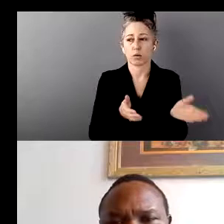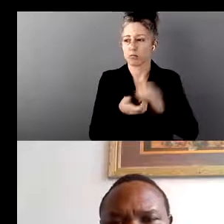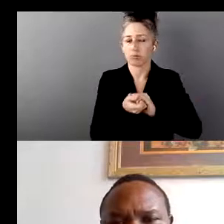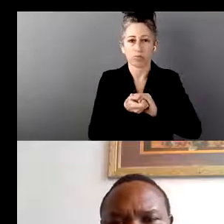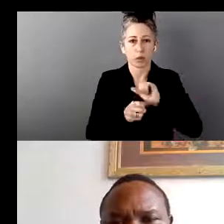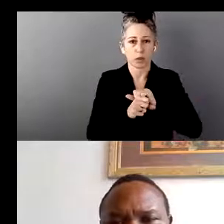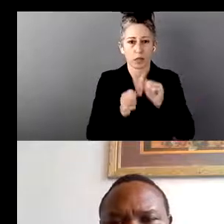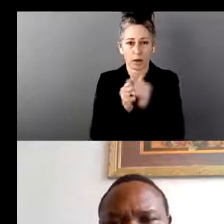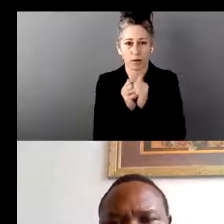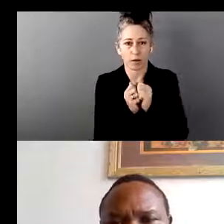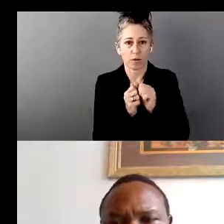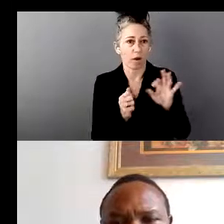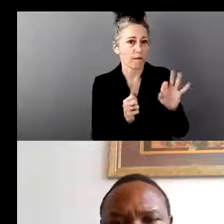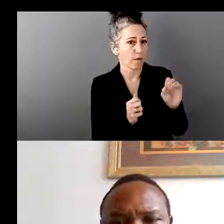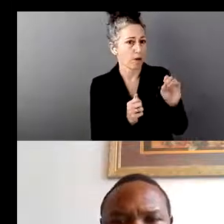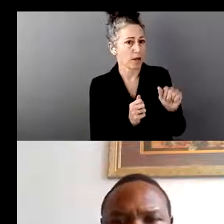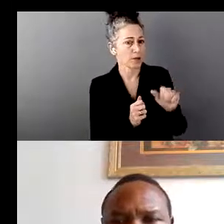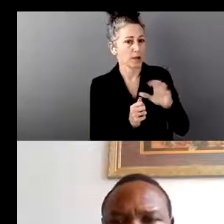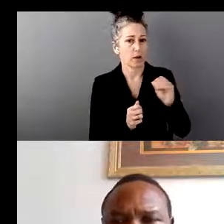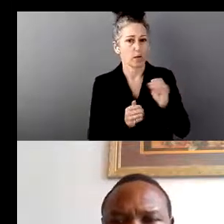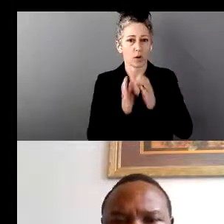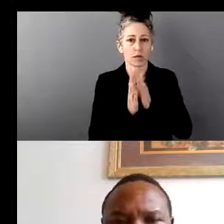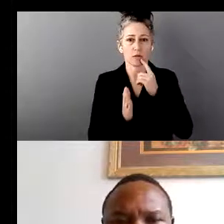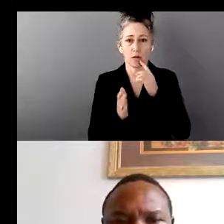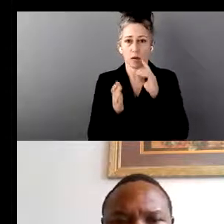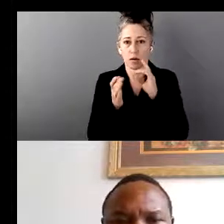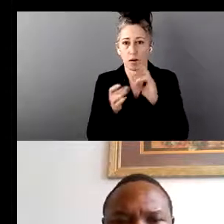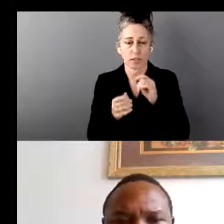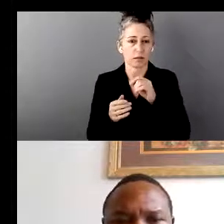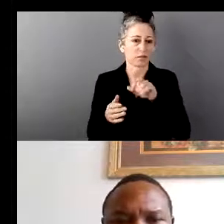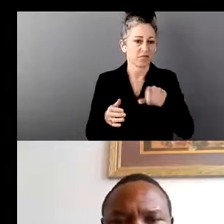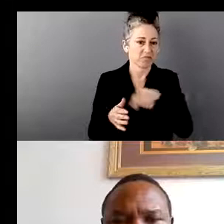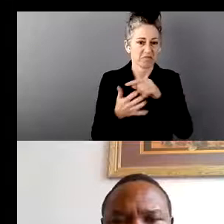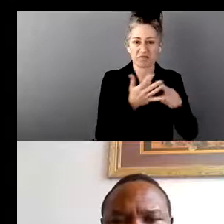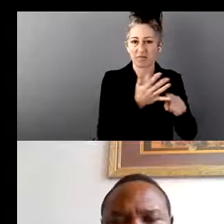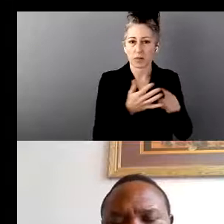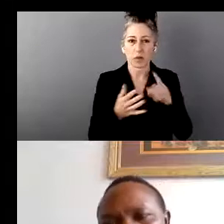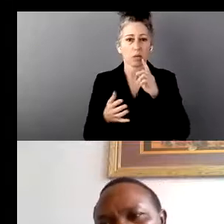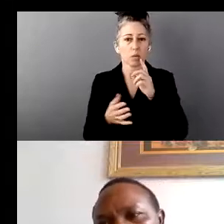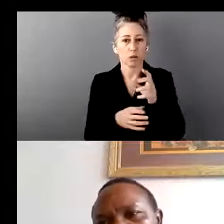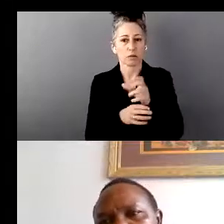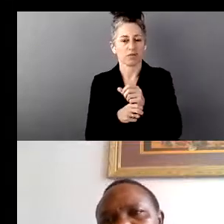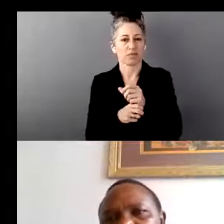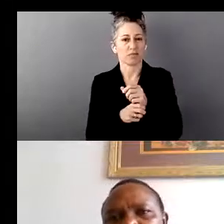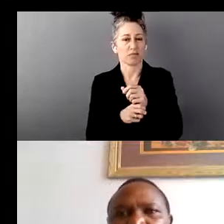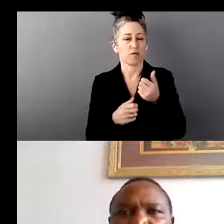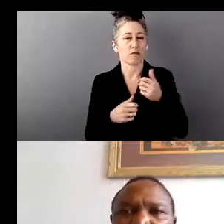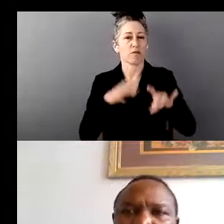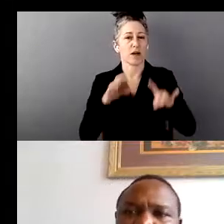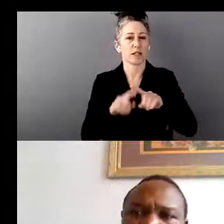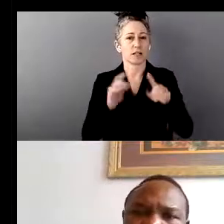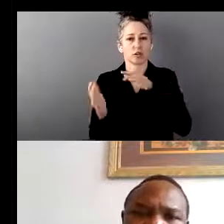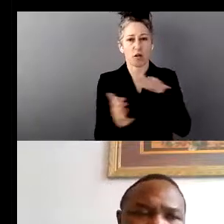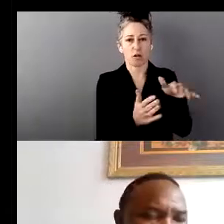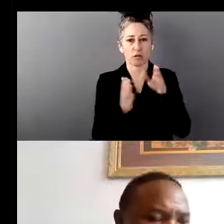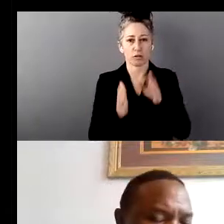FOAs, requests for comments, grants with HBCU faculty and scholars. So I do